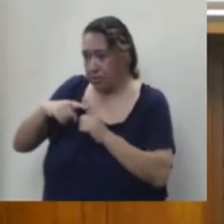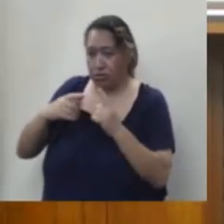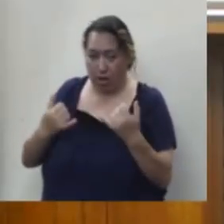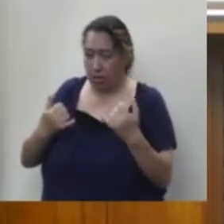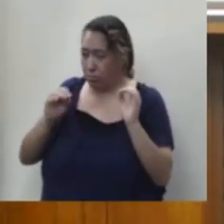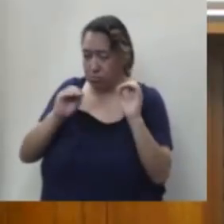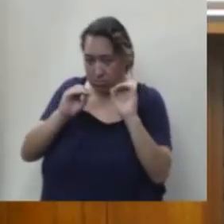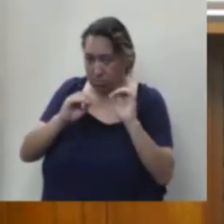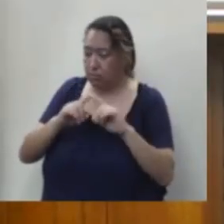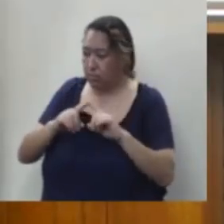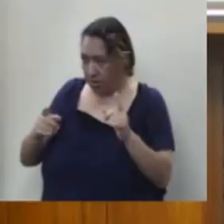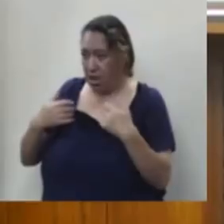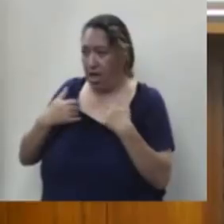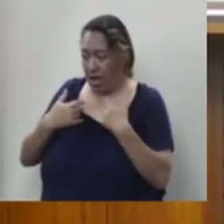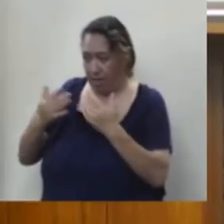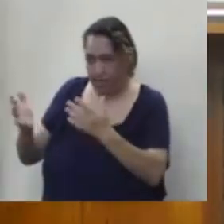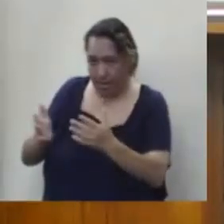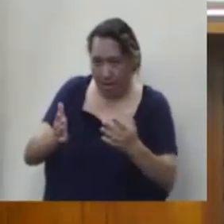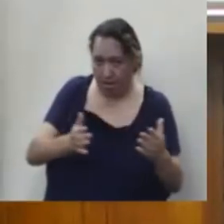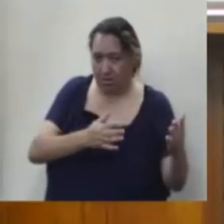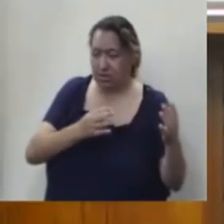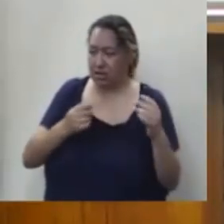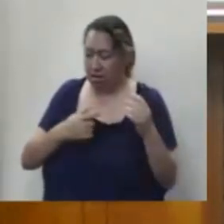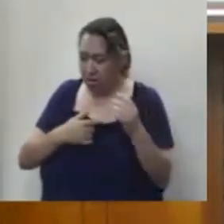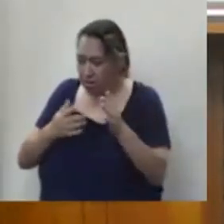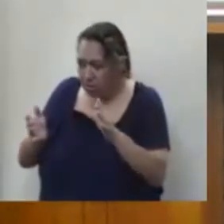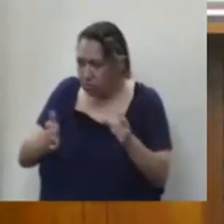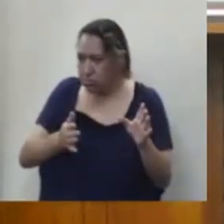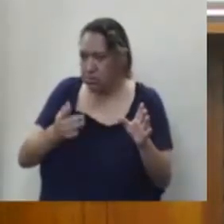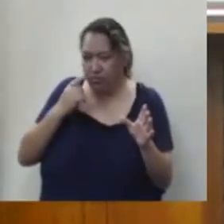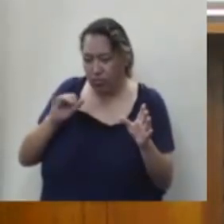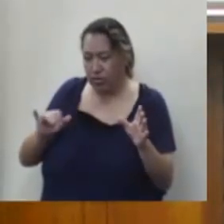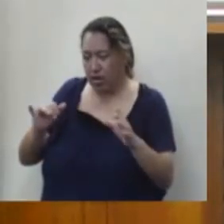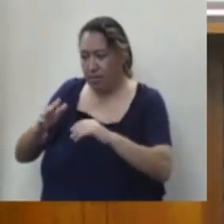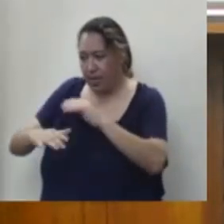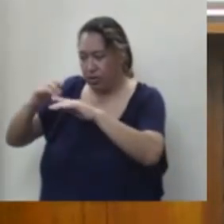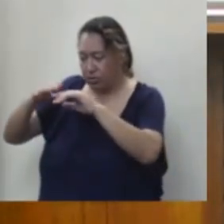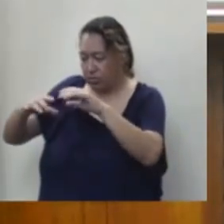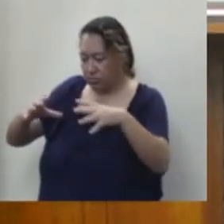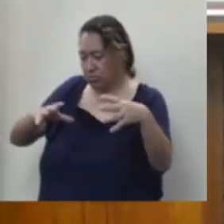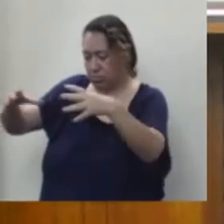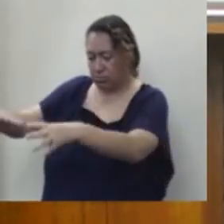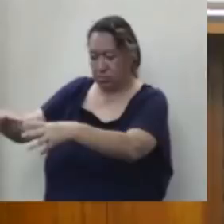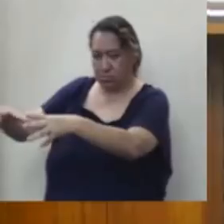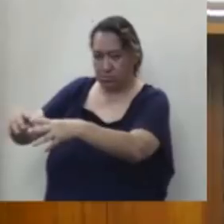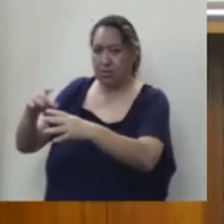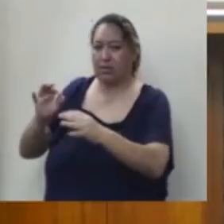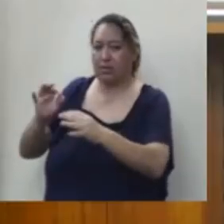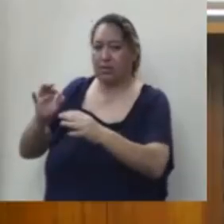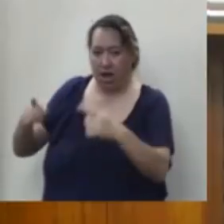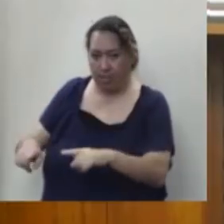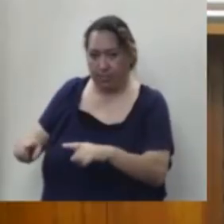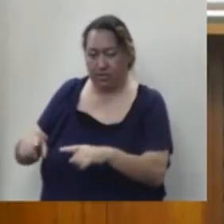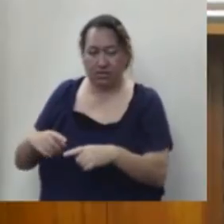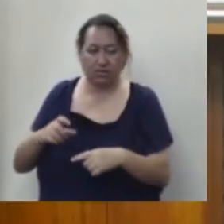there is plans and there is preparation for facilities to house them in case that does happen. Again, the whole